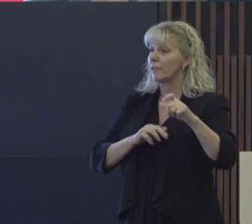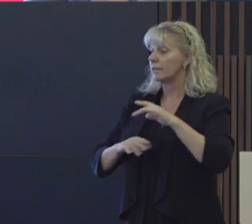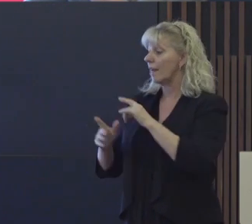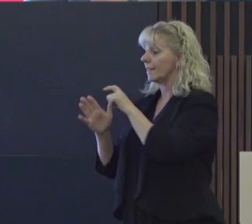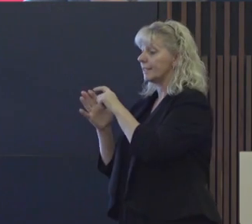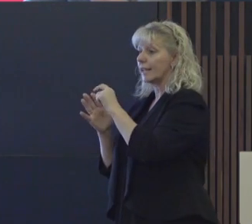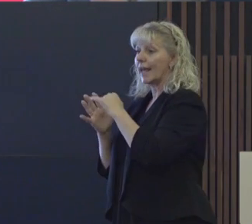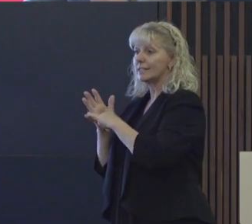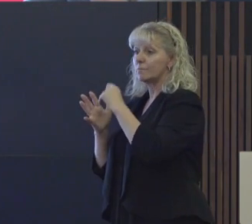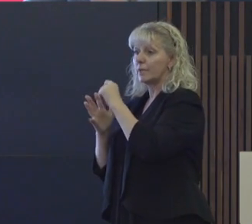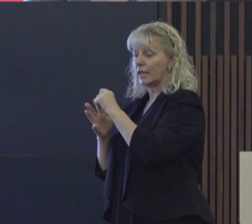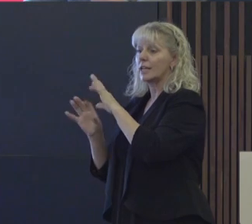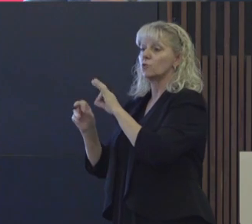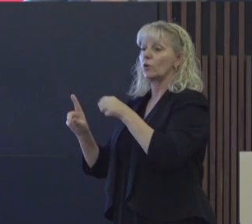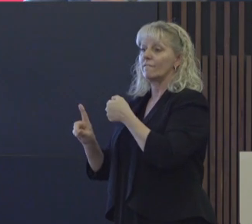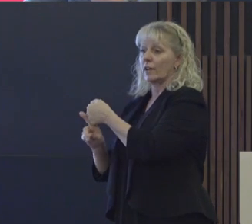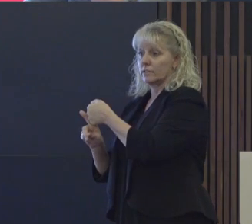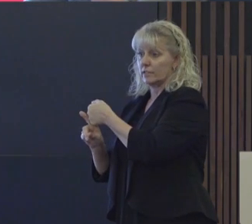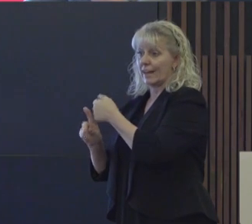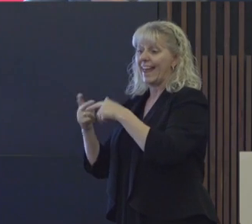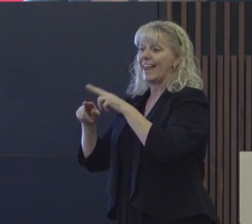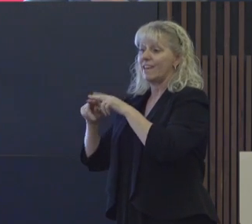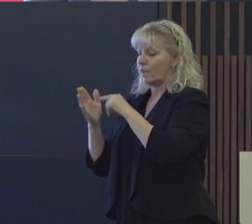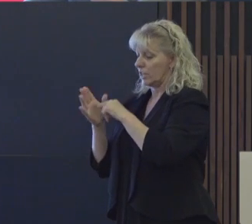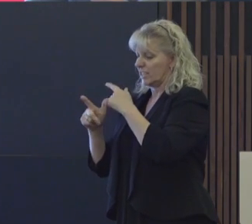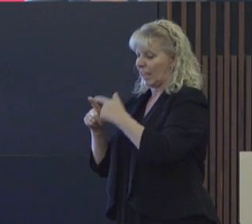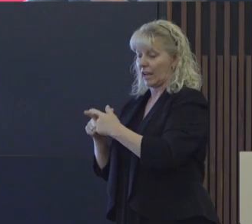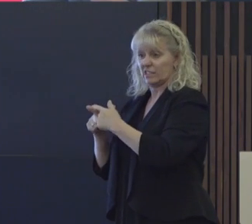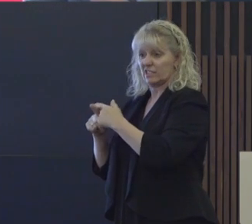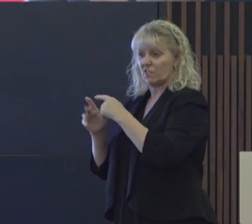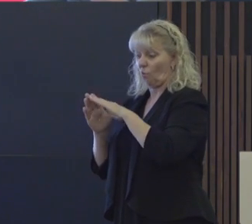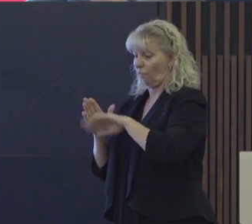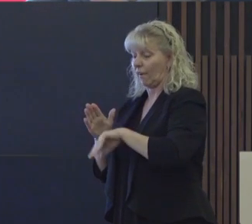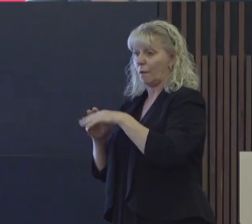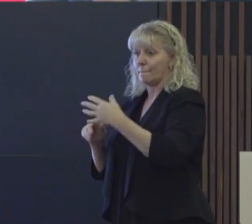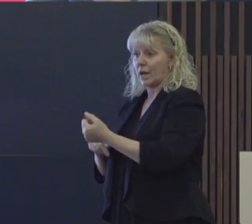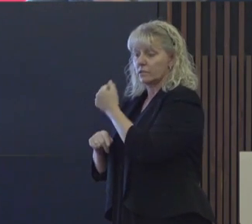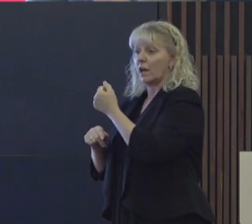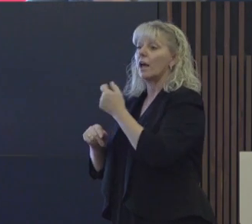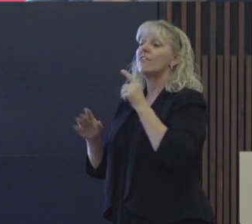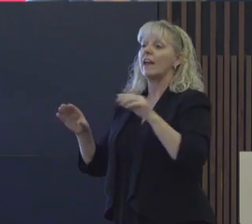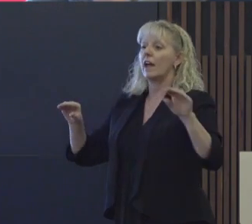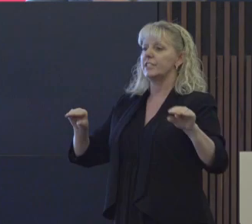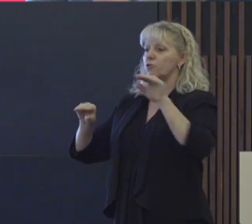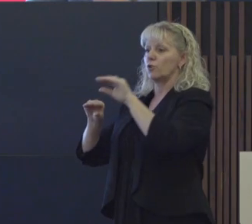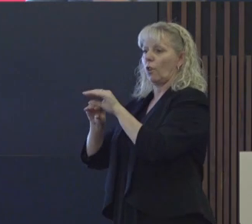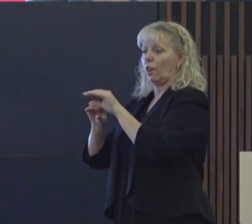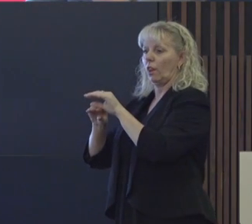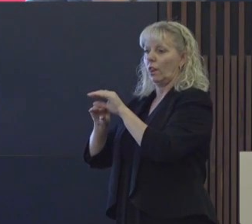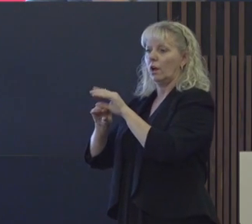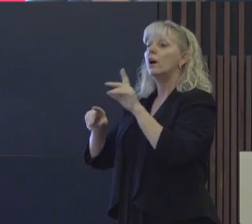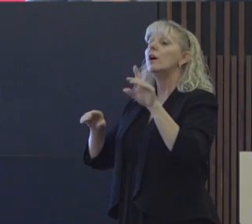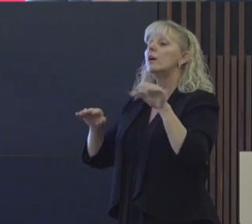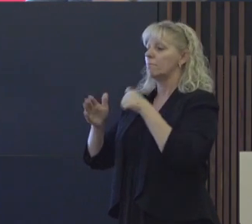DSP is not affected, and if there is any tax implication, an additional amount of money will be given to each of